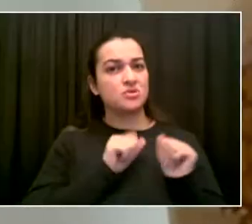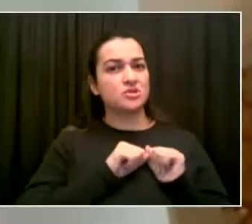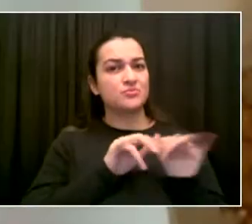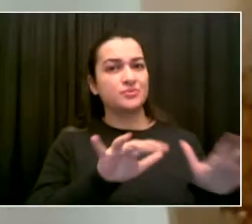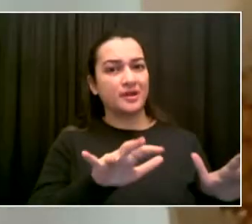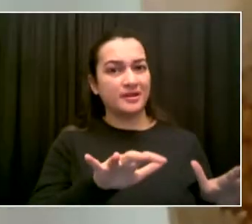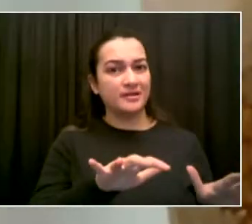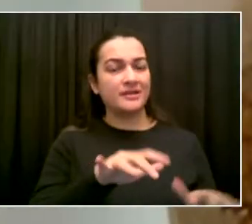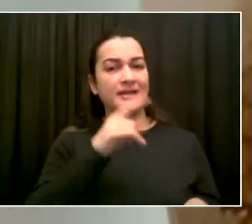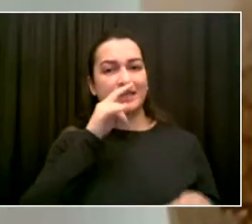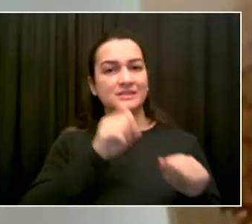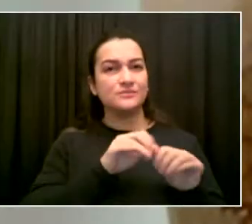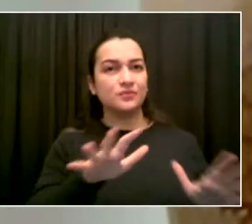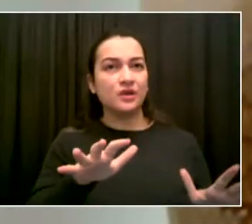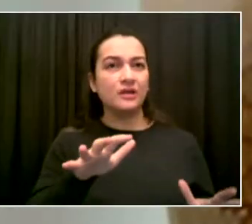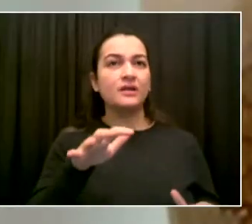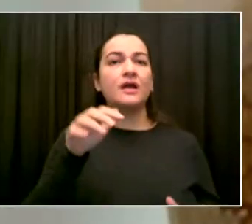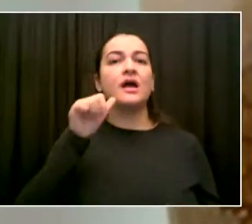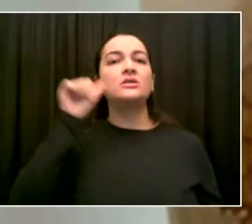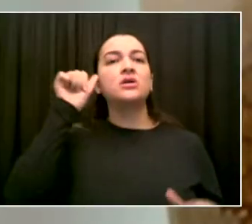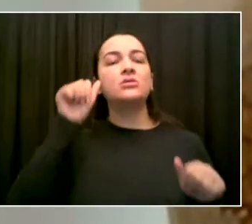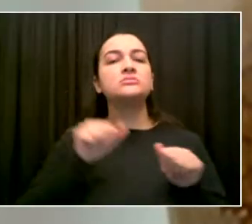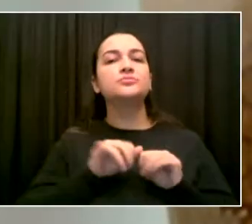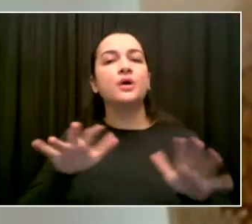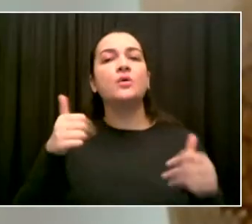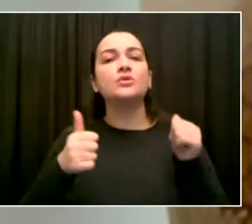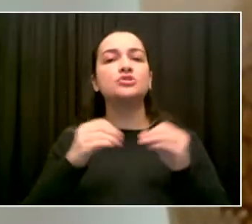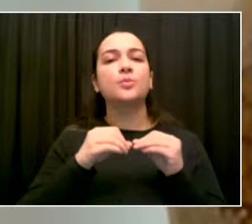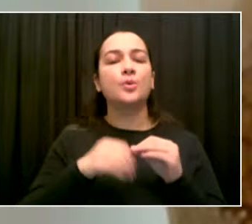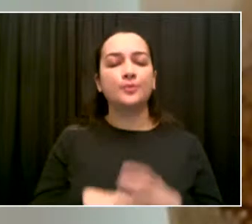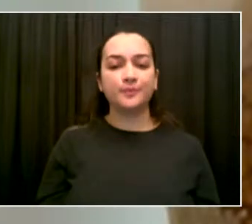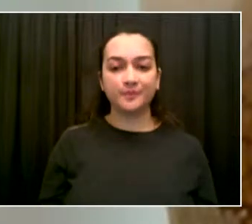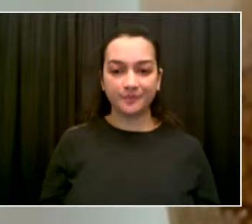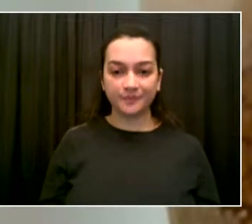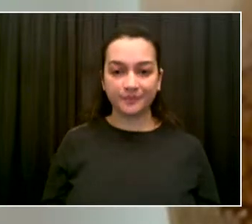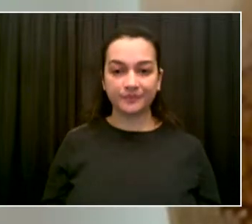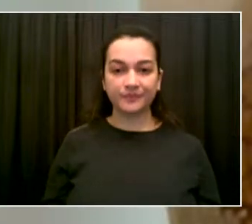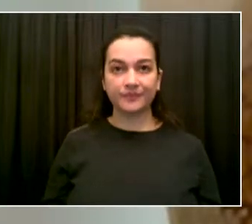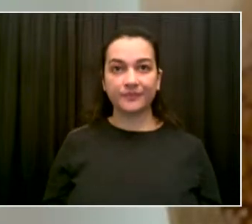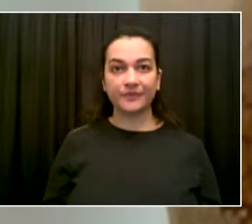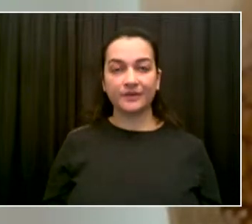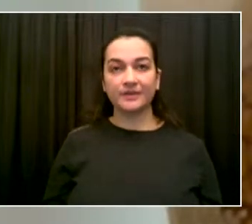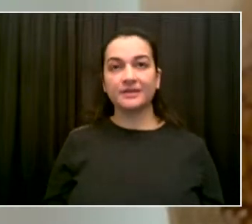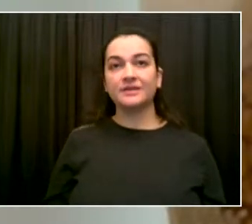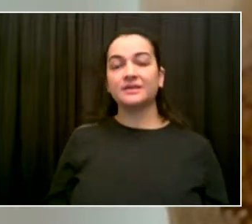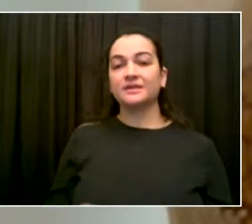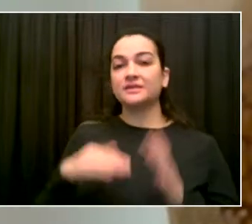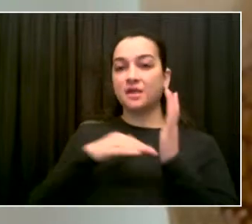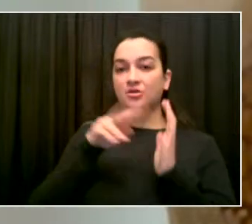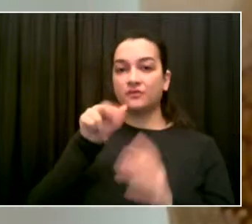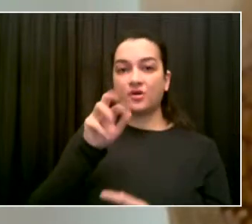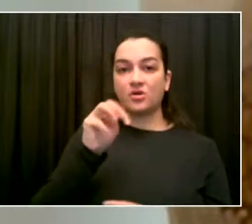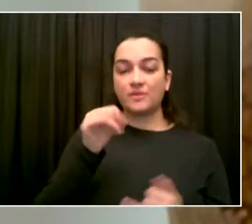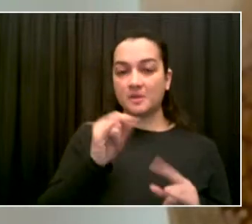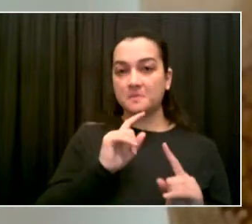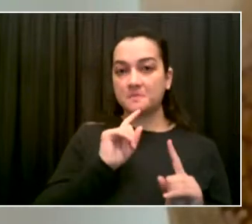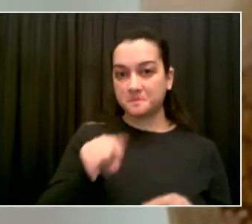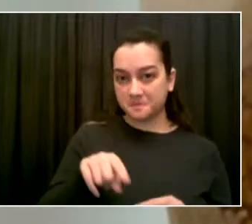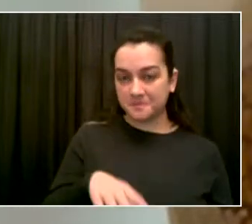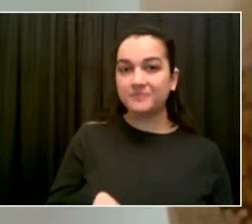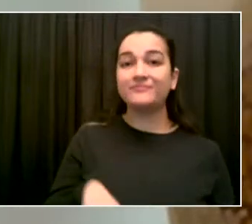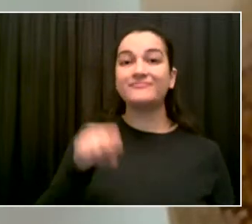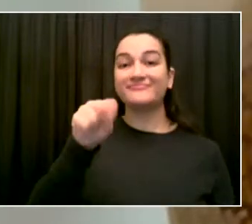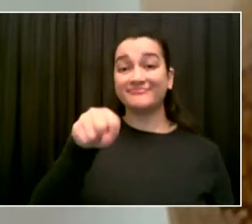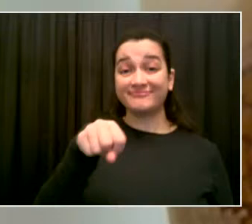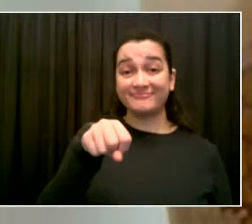Yes, correct. So we did a detailed investigation involving very complex analyses from October through December of all of the